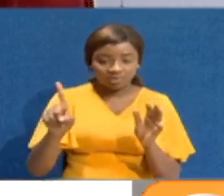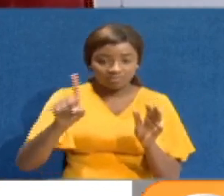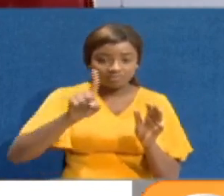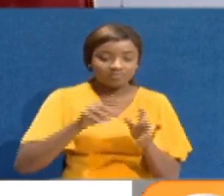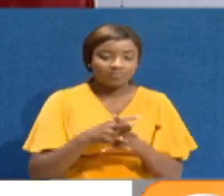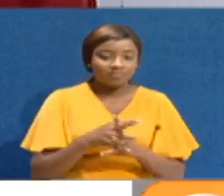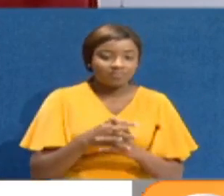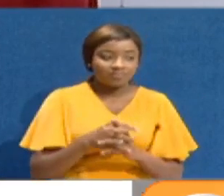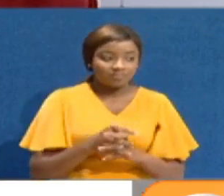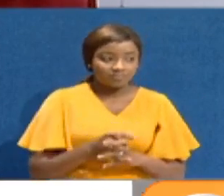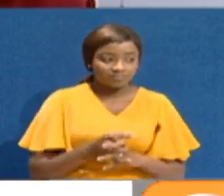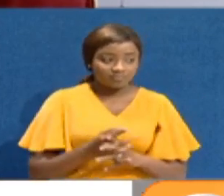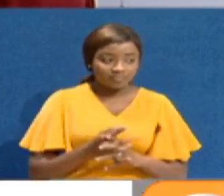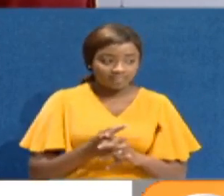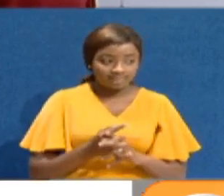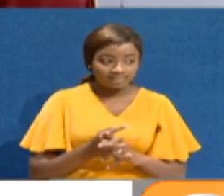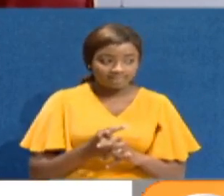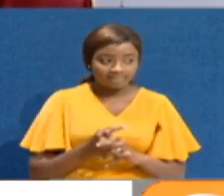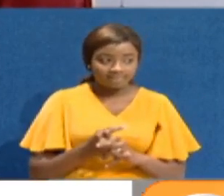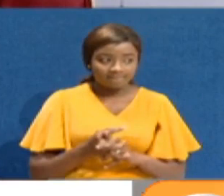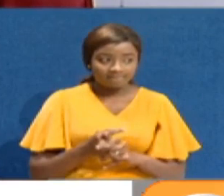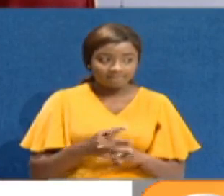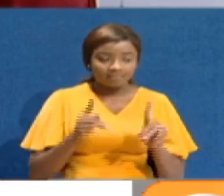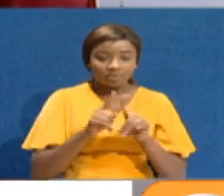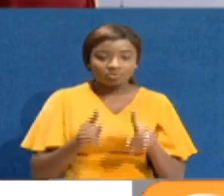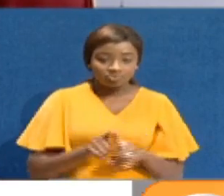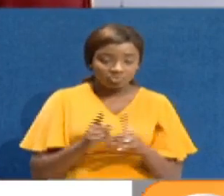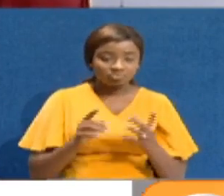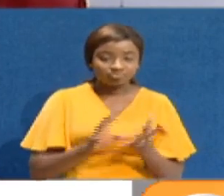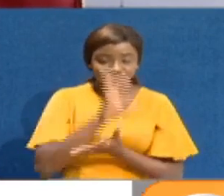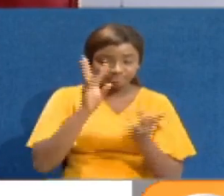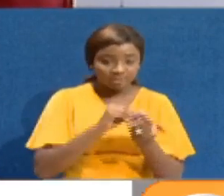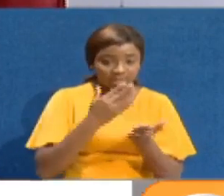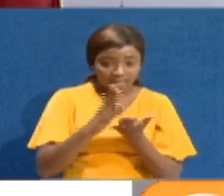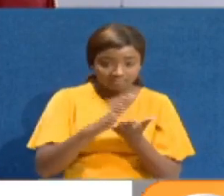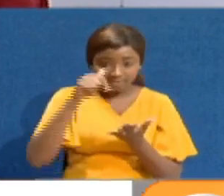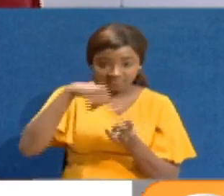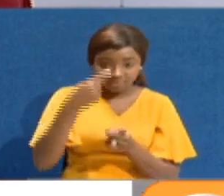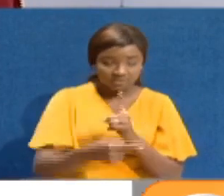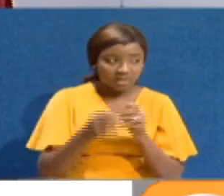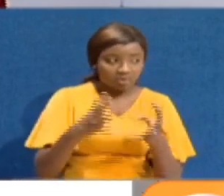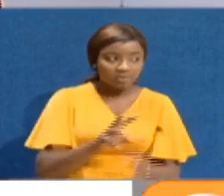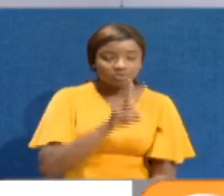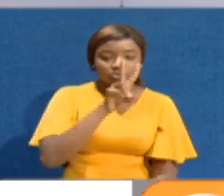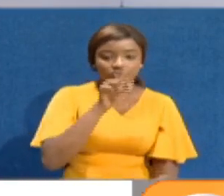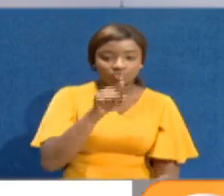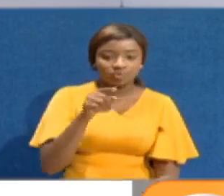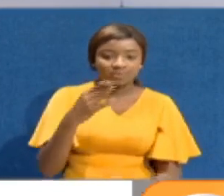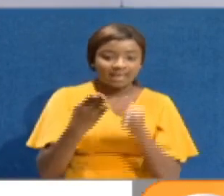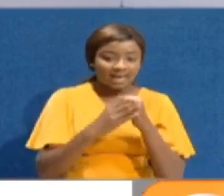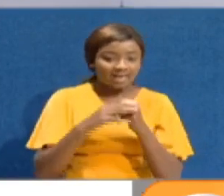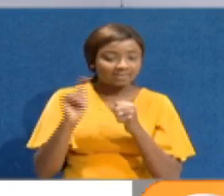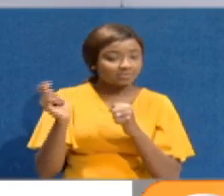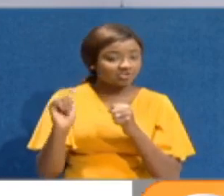2020-2021, which is the current financial year. And our total expenditure for this year put at 2.9